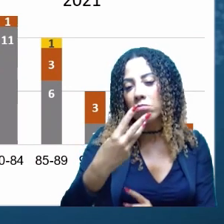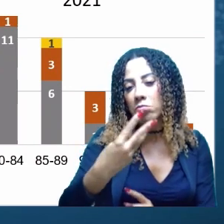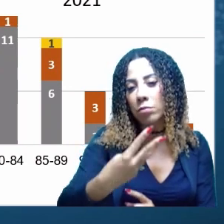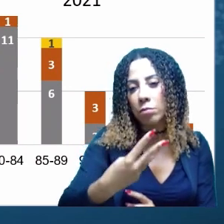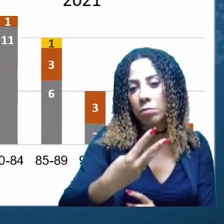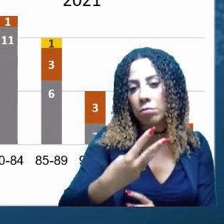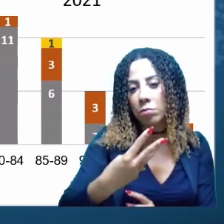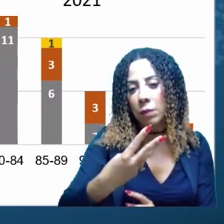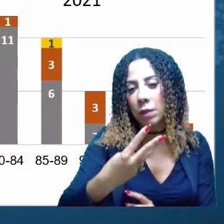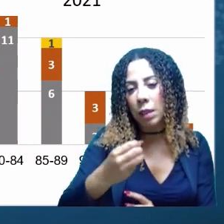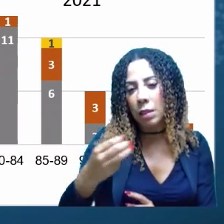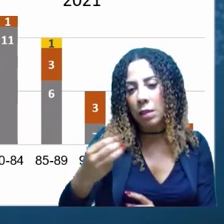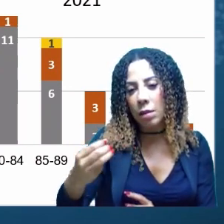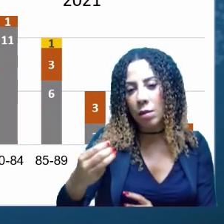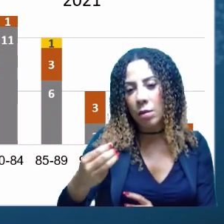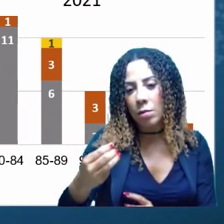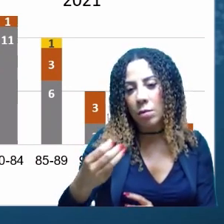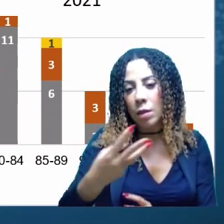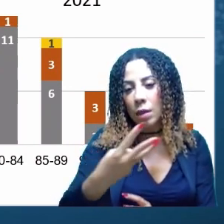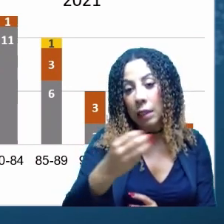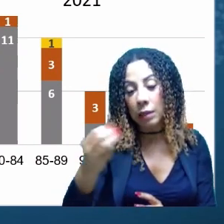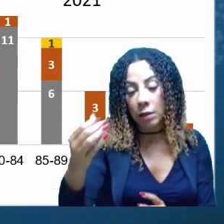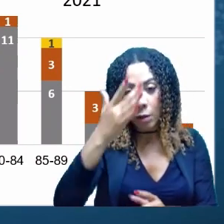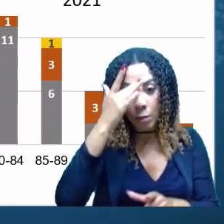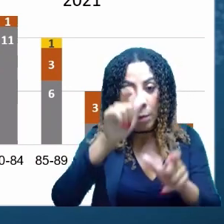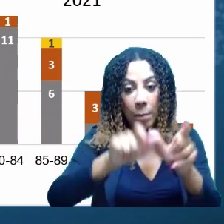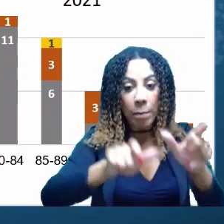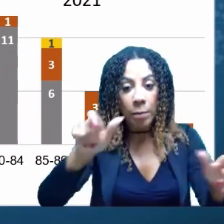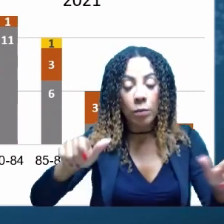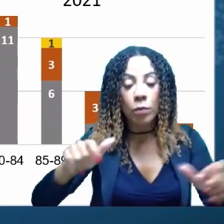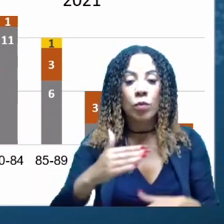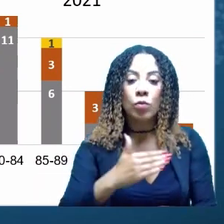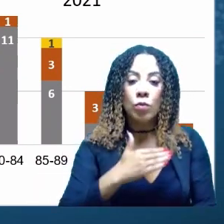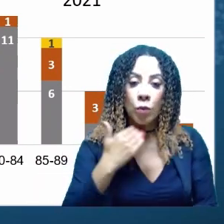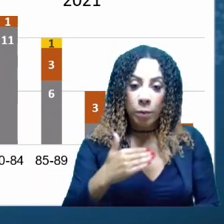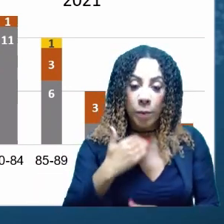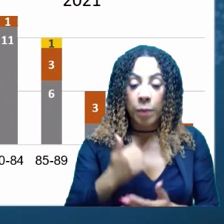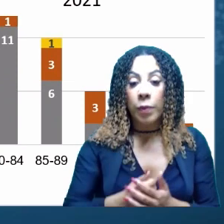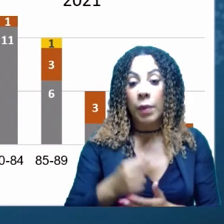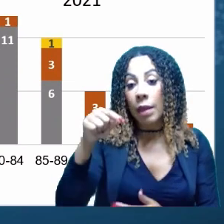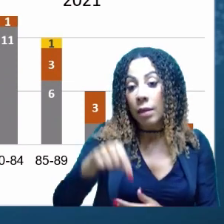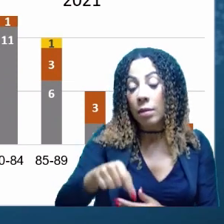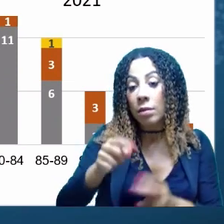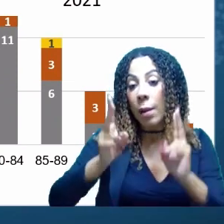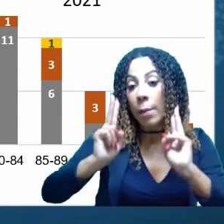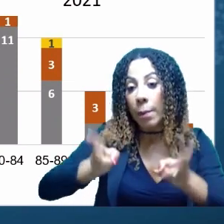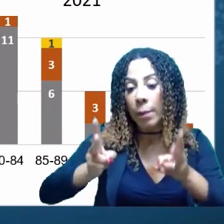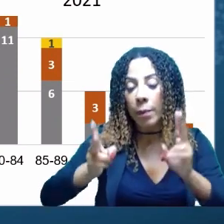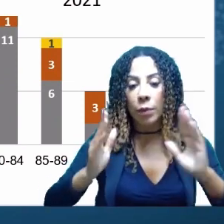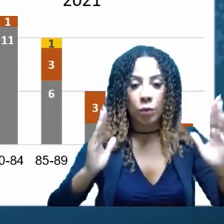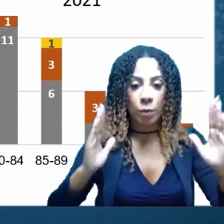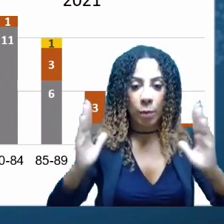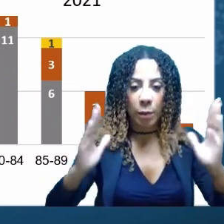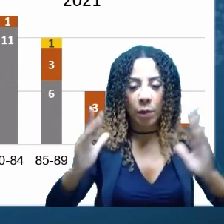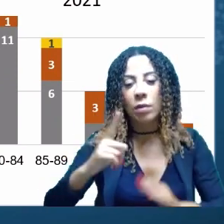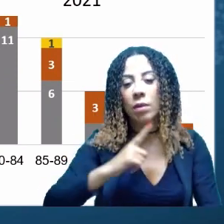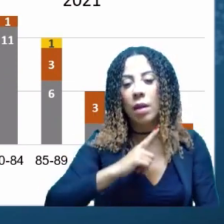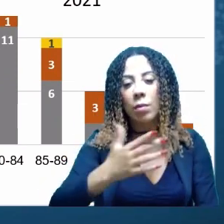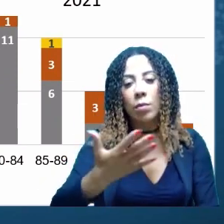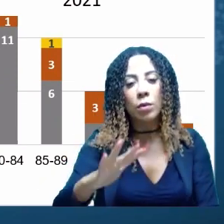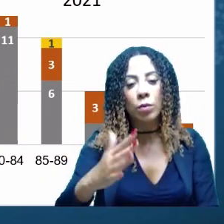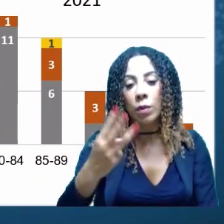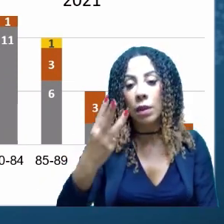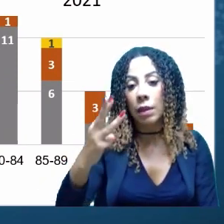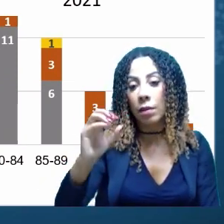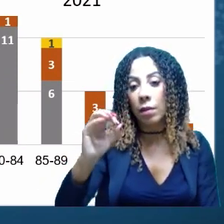of 370 individuals over that 3-month period, roughly 20% were testing positive for COVID. And